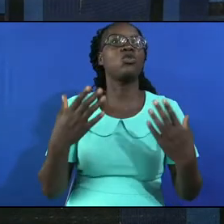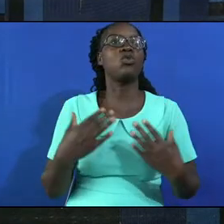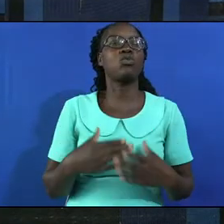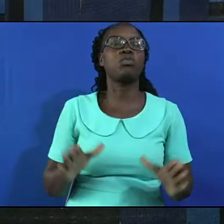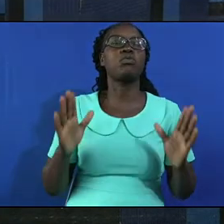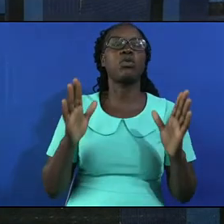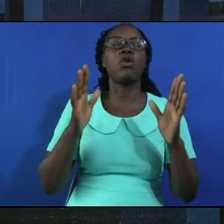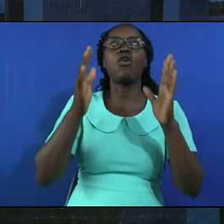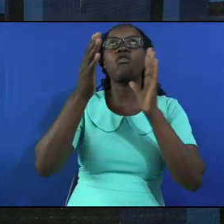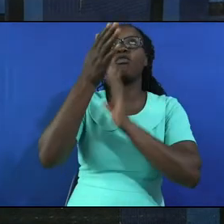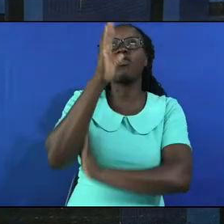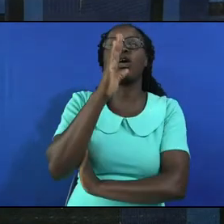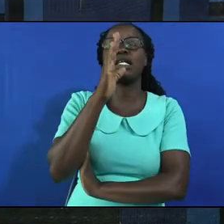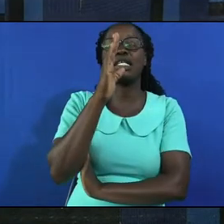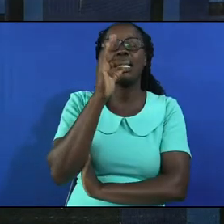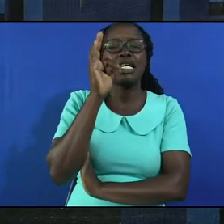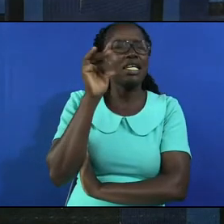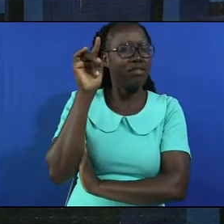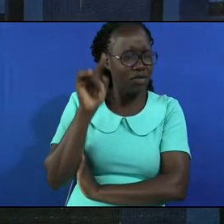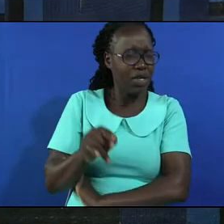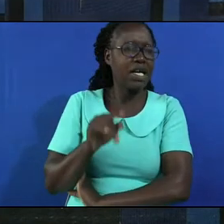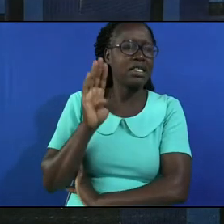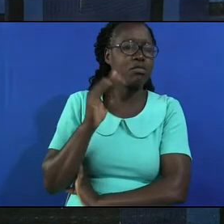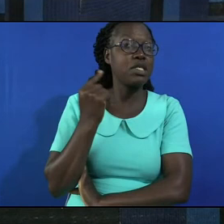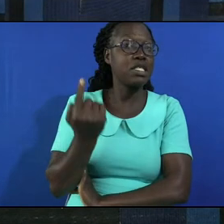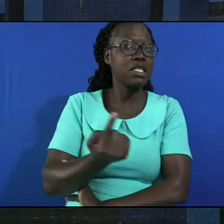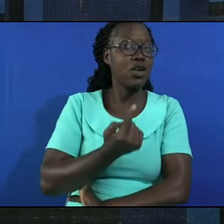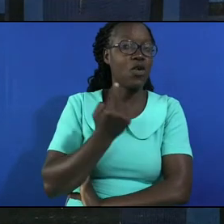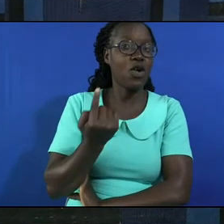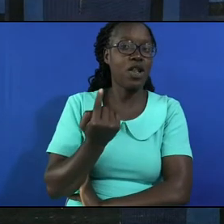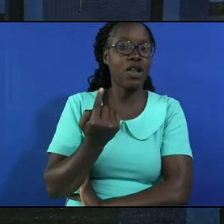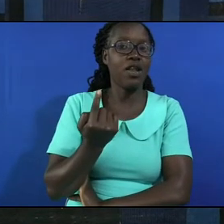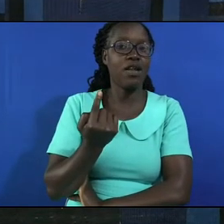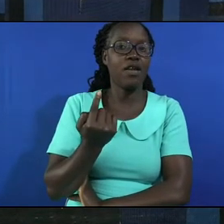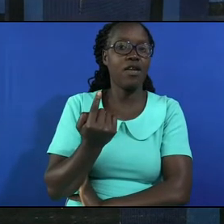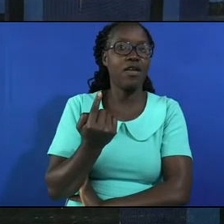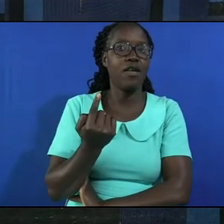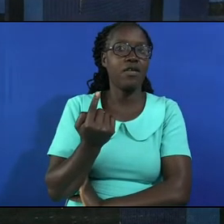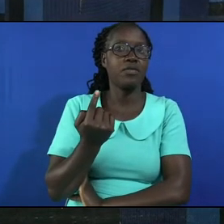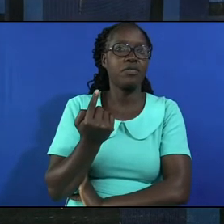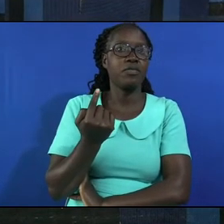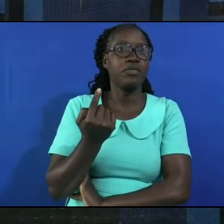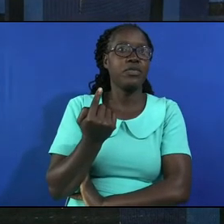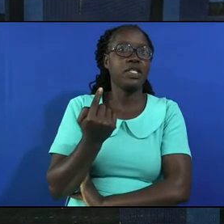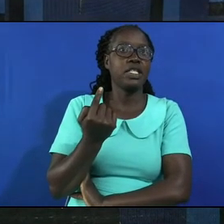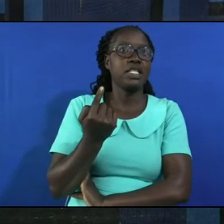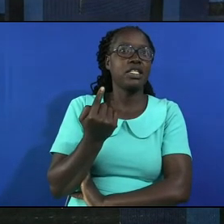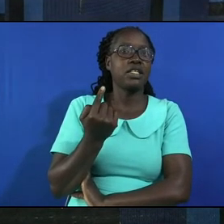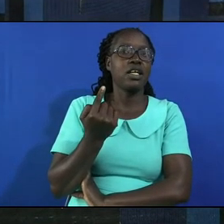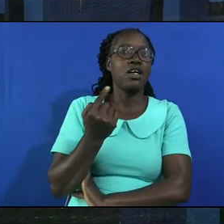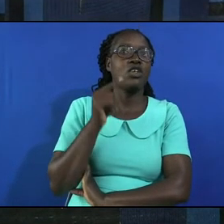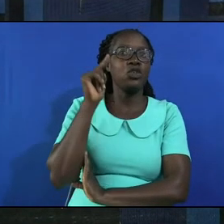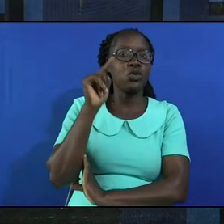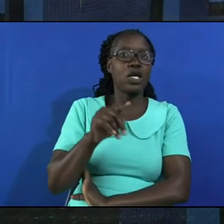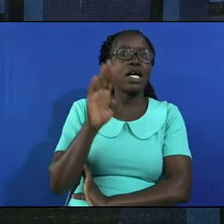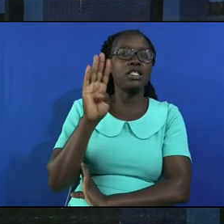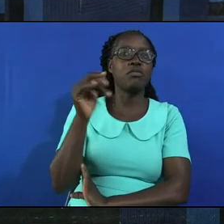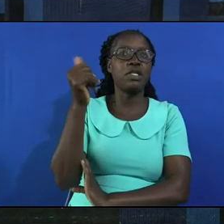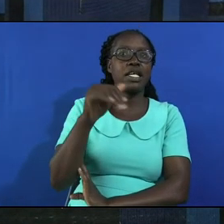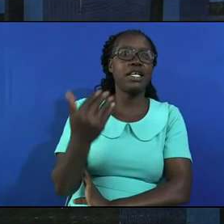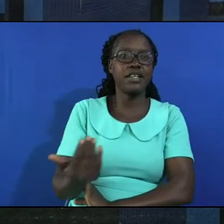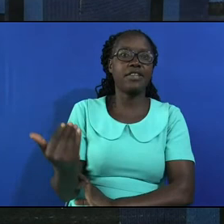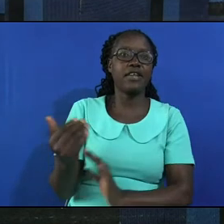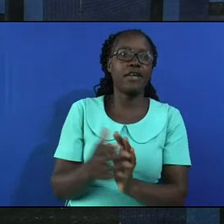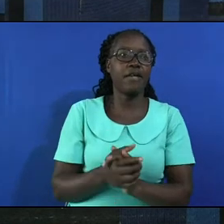people, if you can't be single, I can't hear you. If you can't be single,